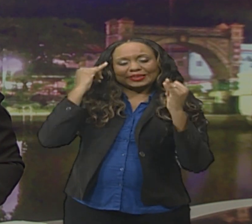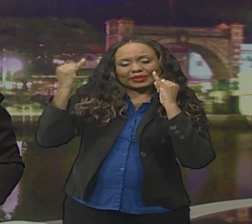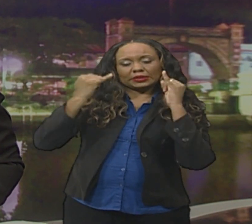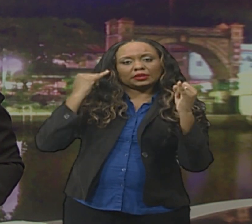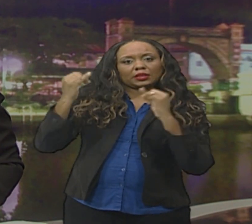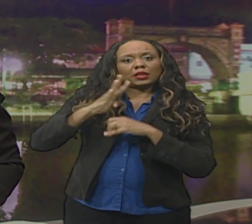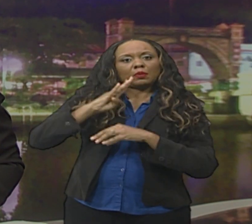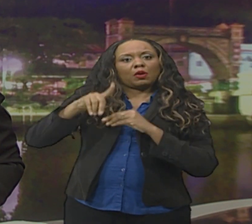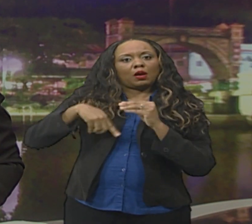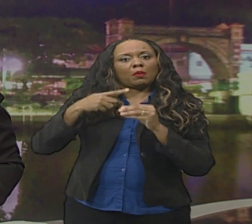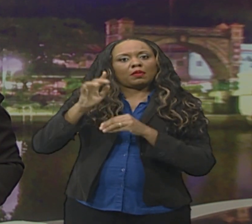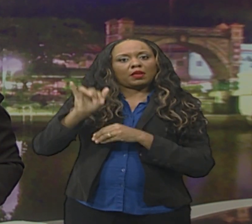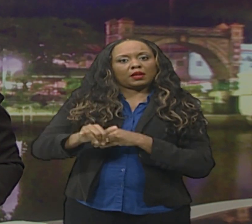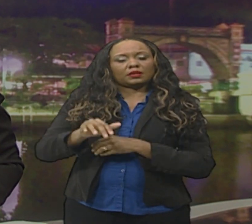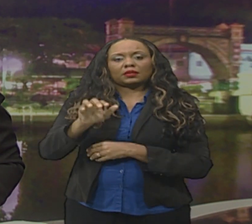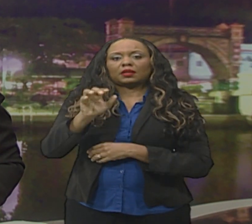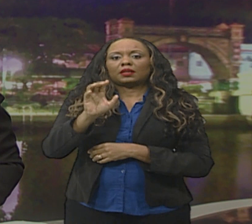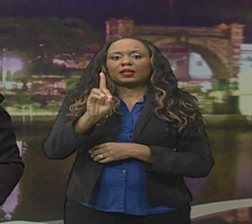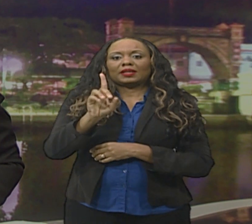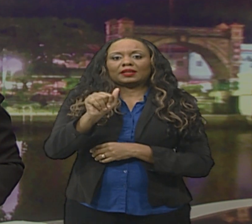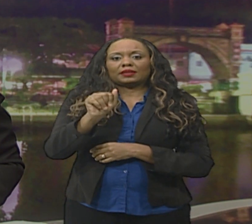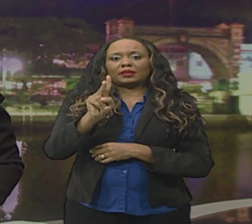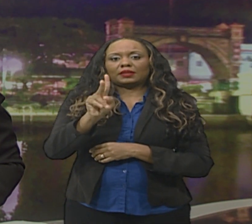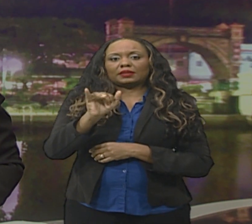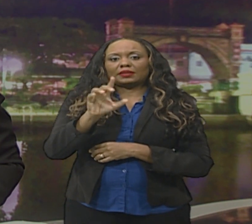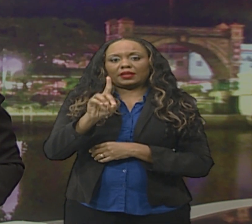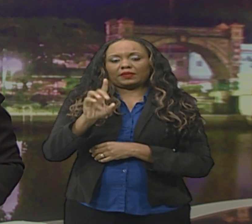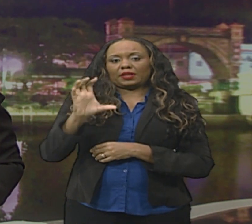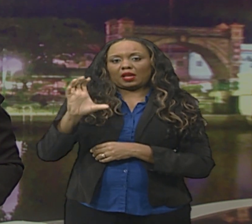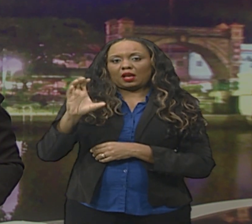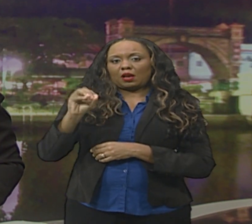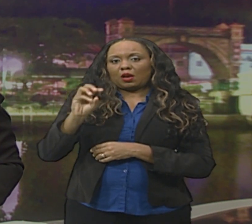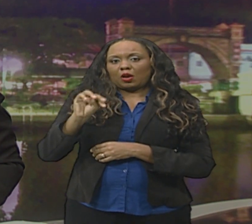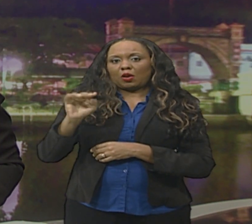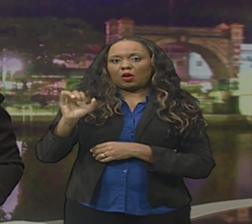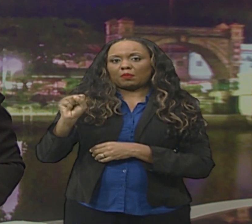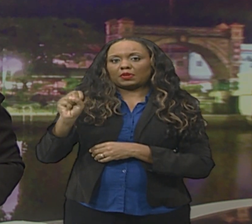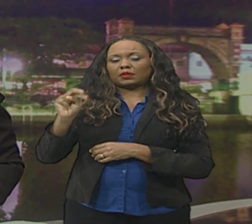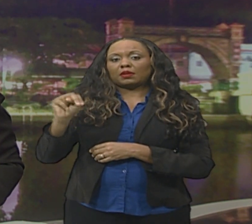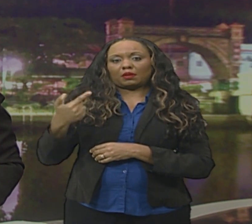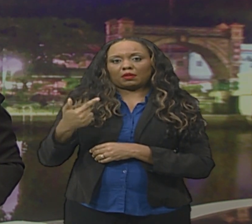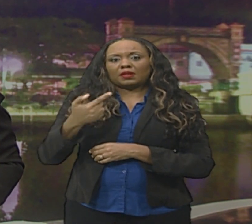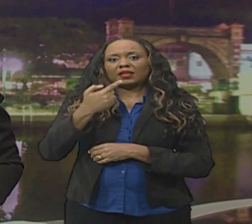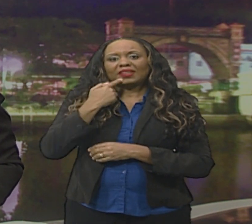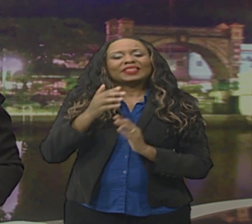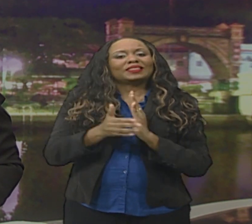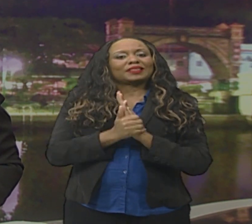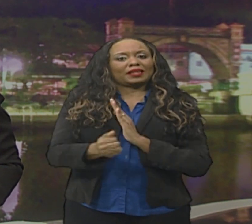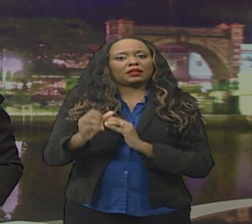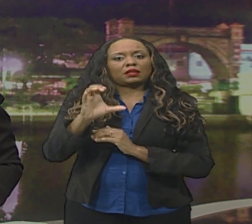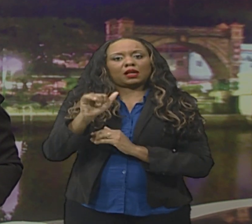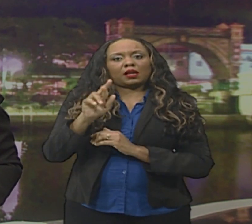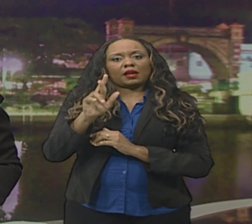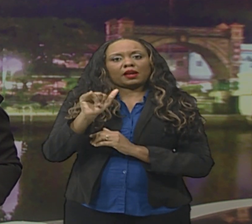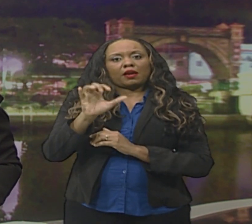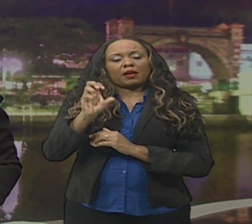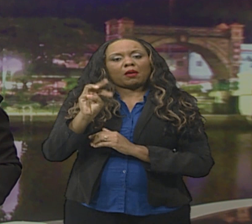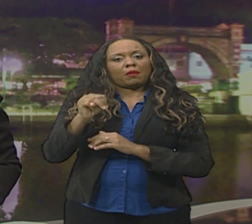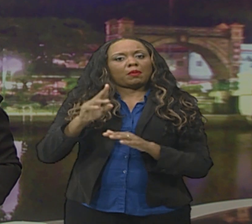Ambassador Comachon said the move would benefit people who fit into one of the 10 categories of skilled CARICOM